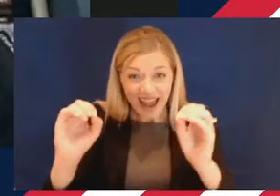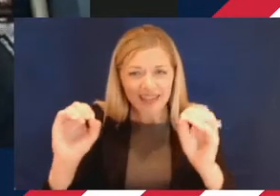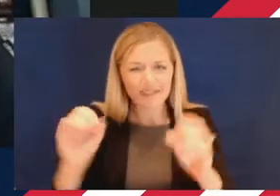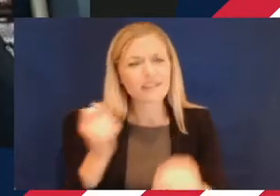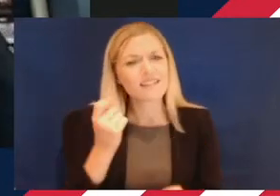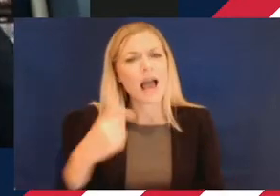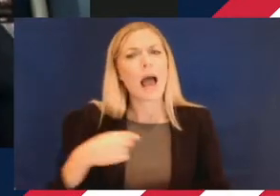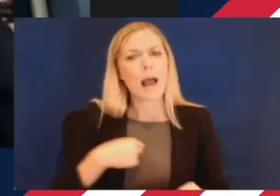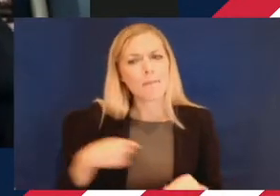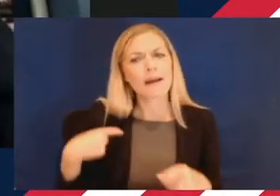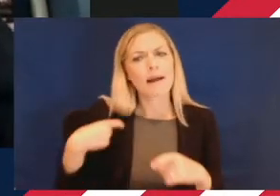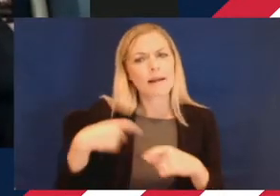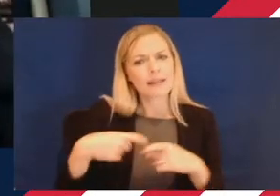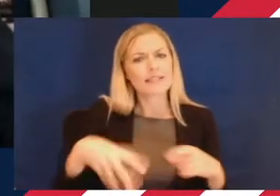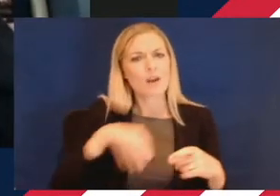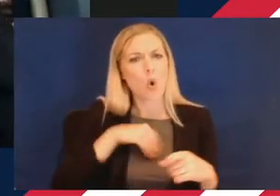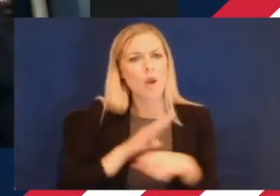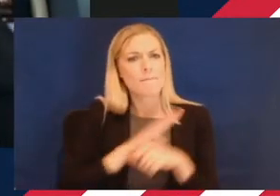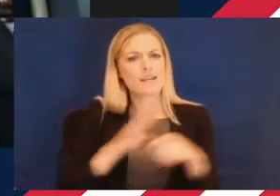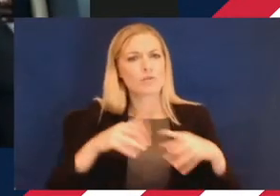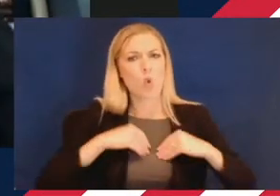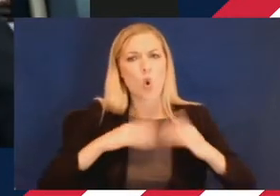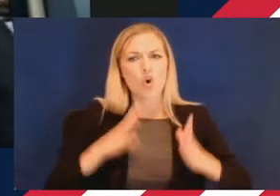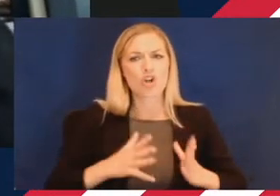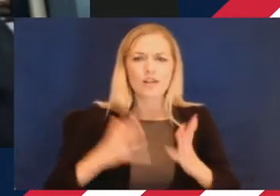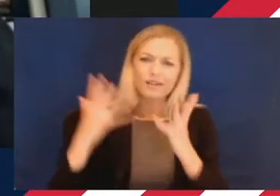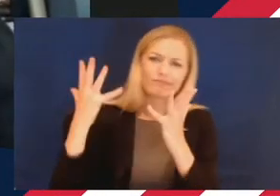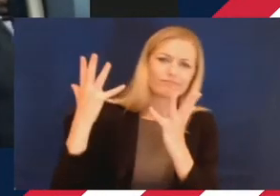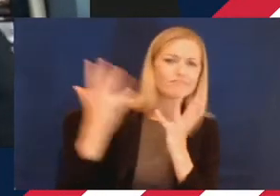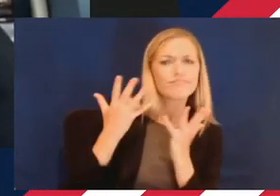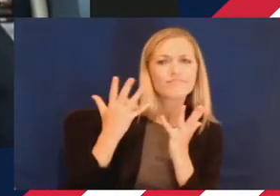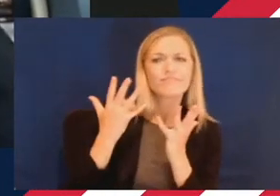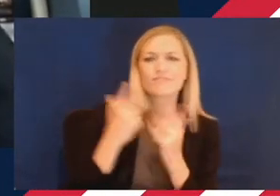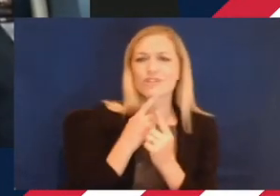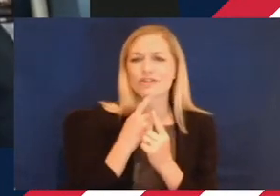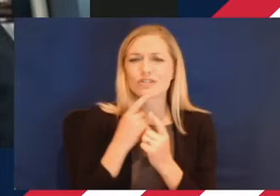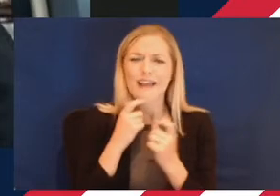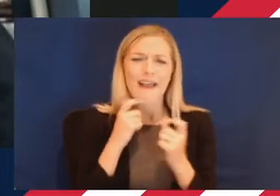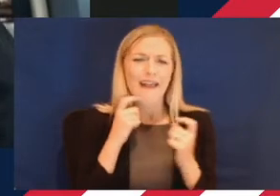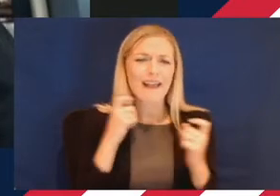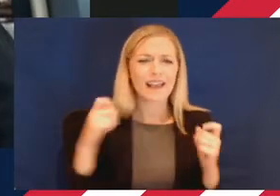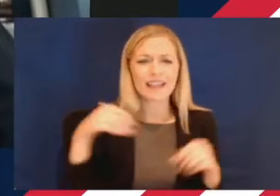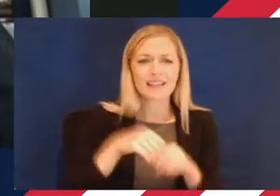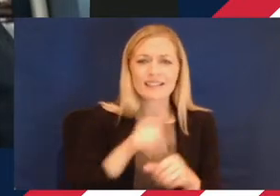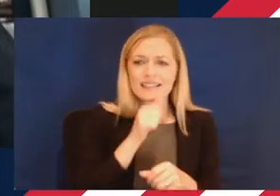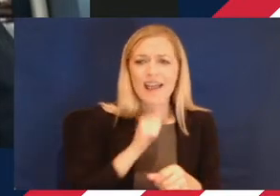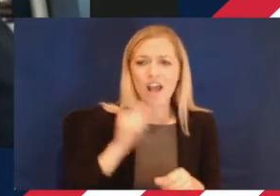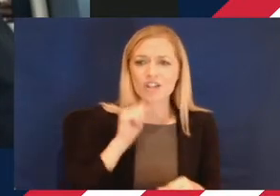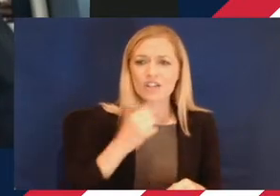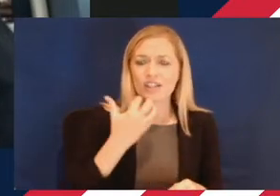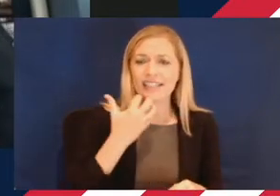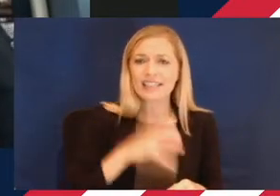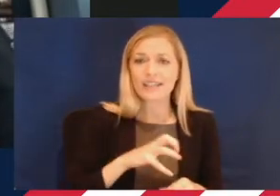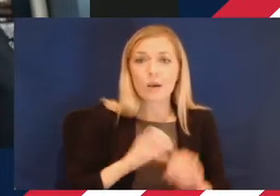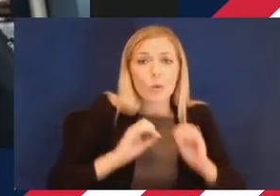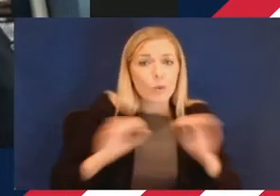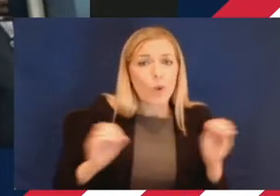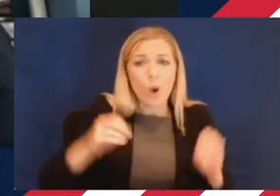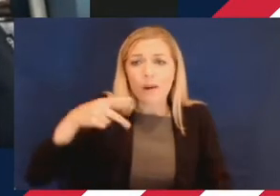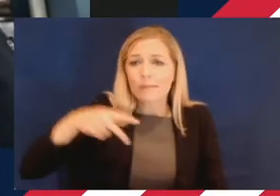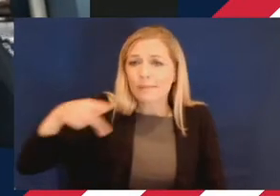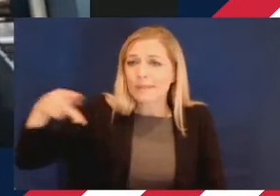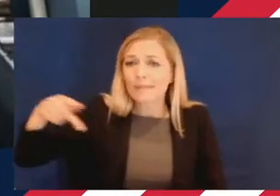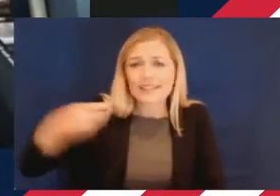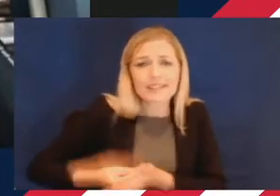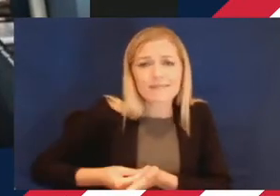owner that has been left out to dry in this hot Arizona heat where I'm from. In fact, where I'm from, we're